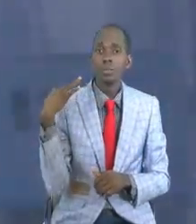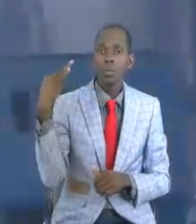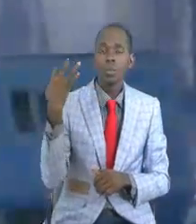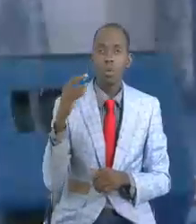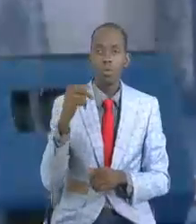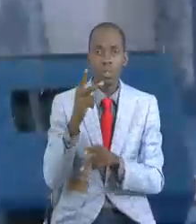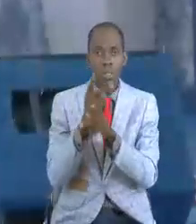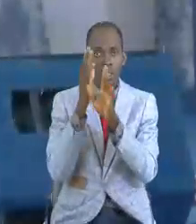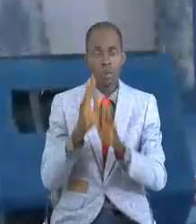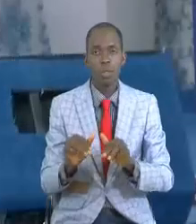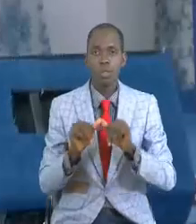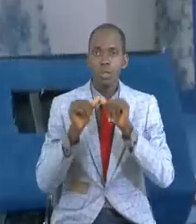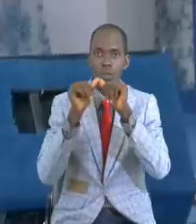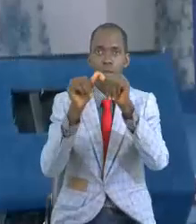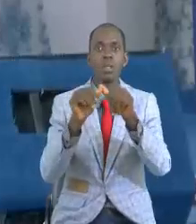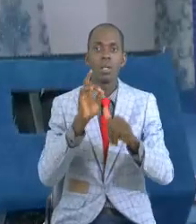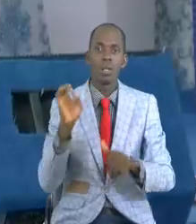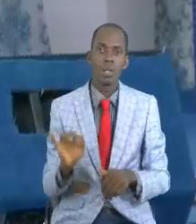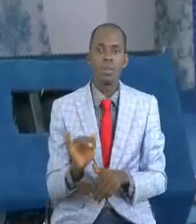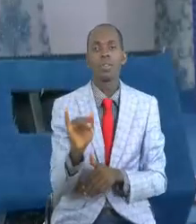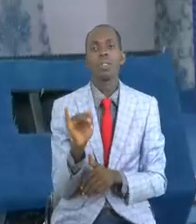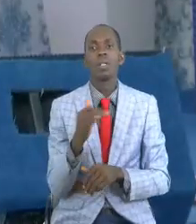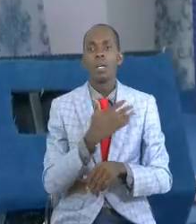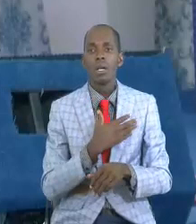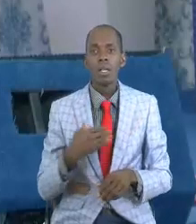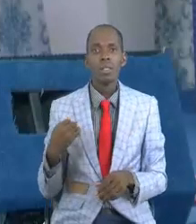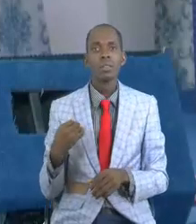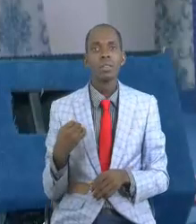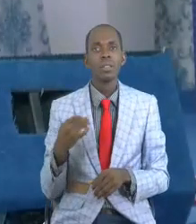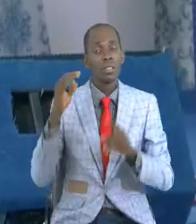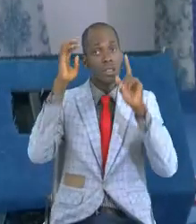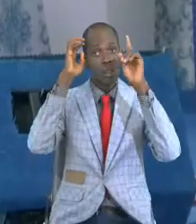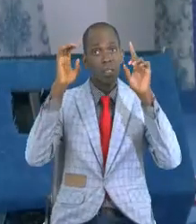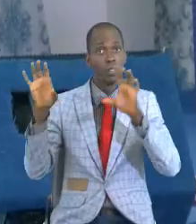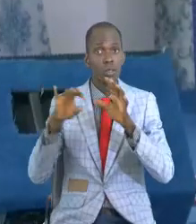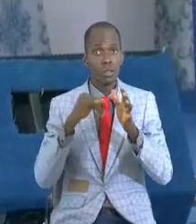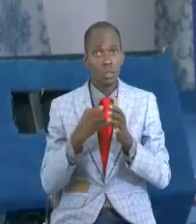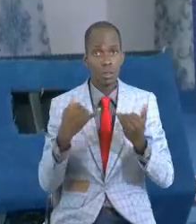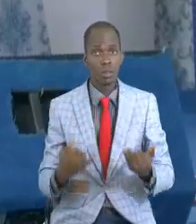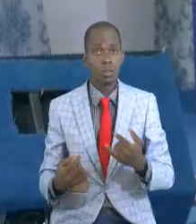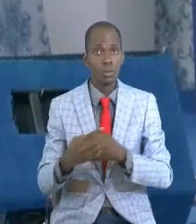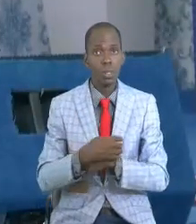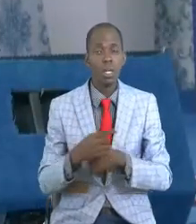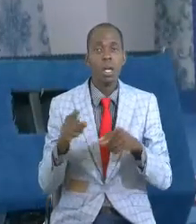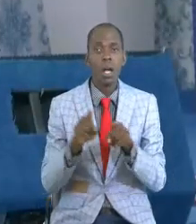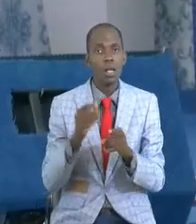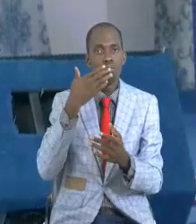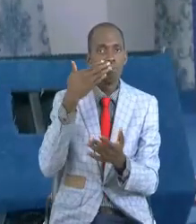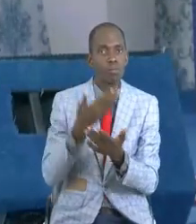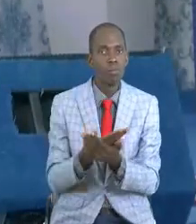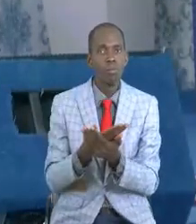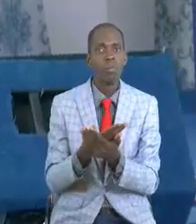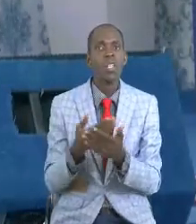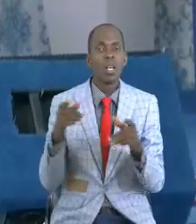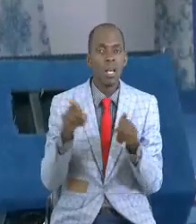he continues ever. And he does it today as good that as he